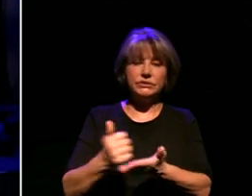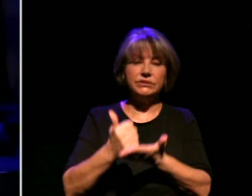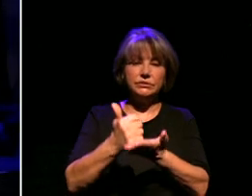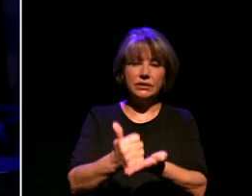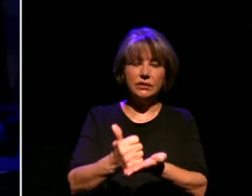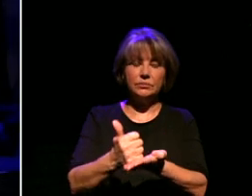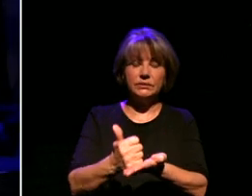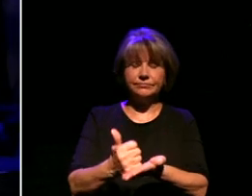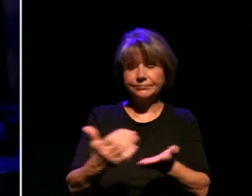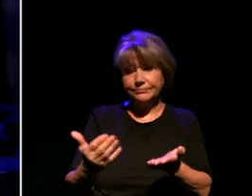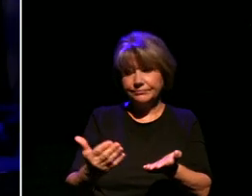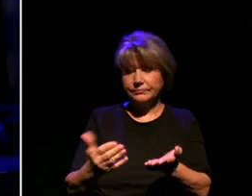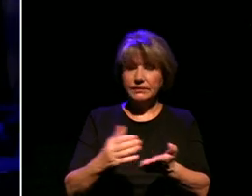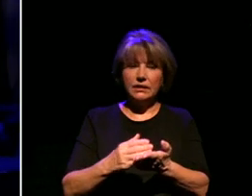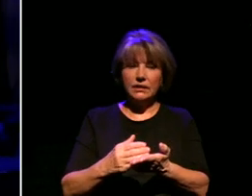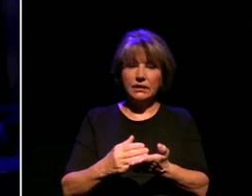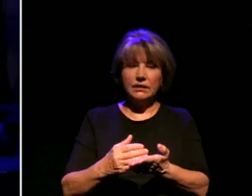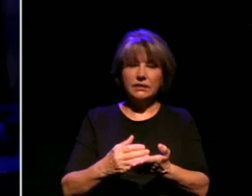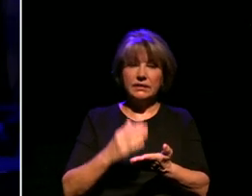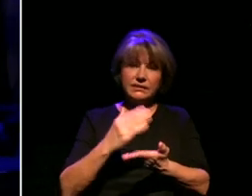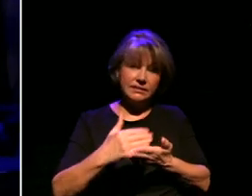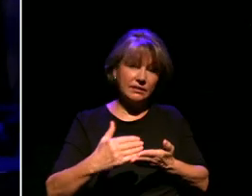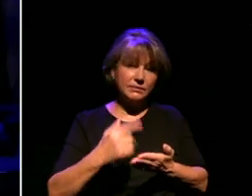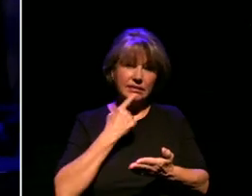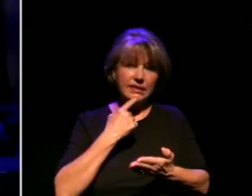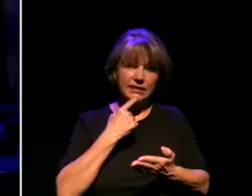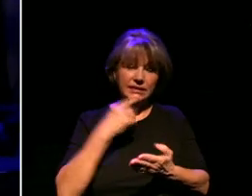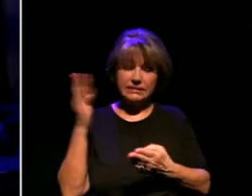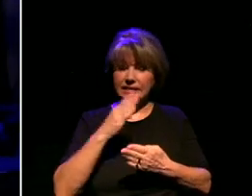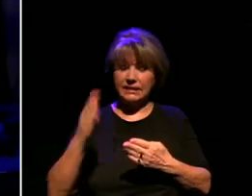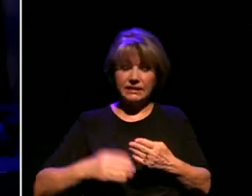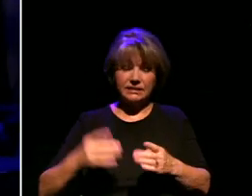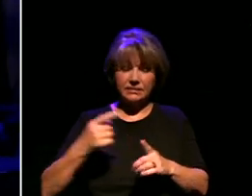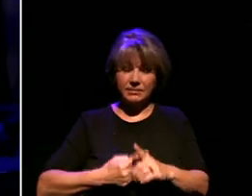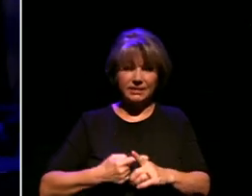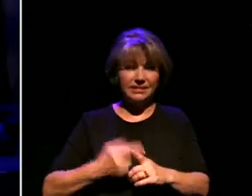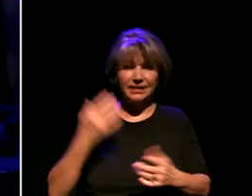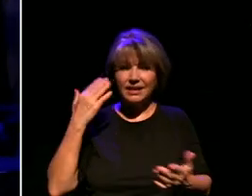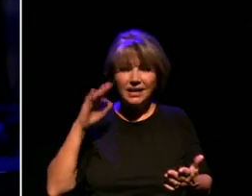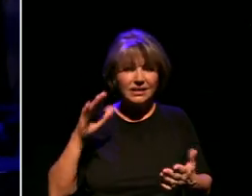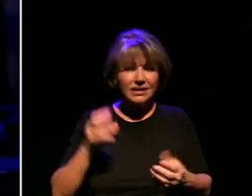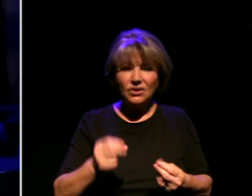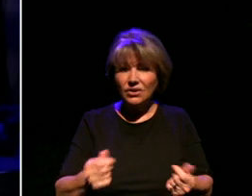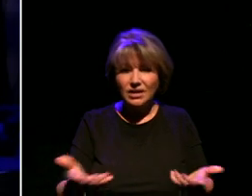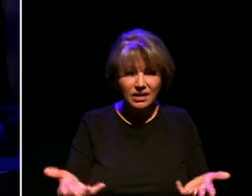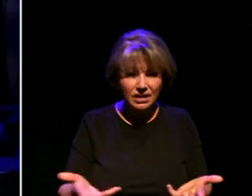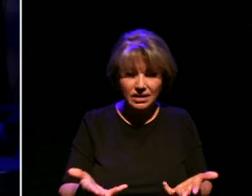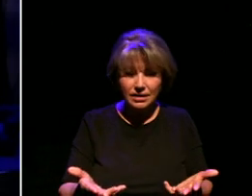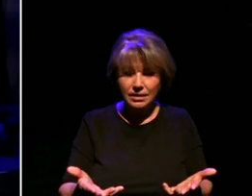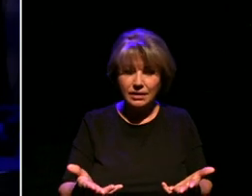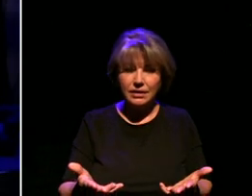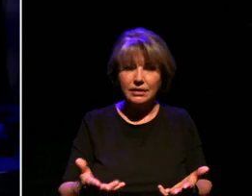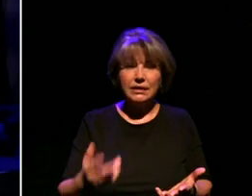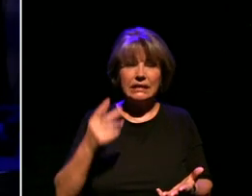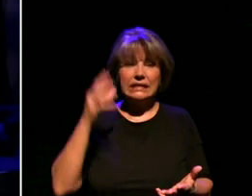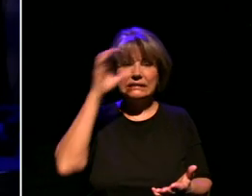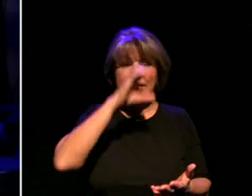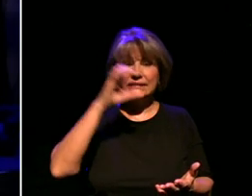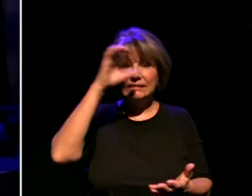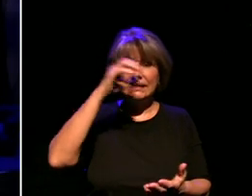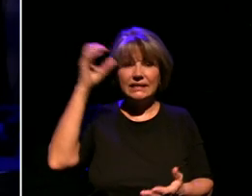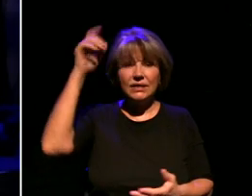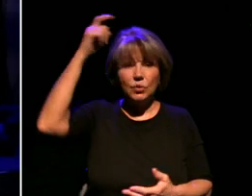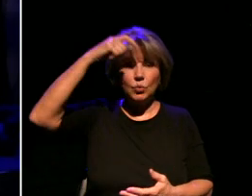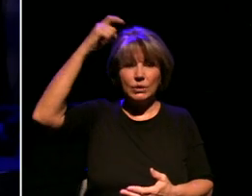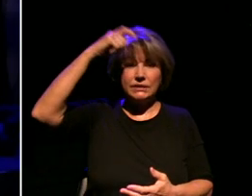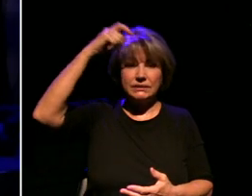wow, I got to the end of the month. I didn't know where it all went. I need to get a handle on it. And I would tell you, seek wisdom. You